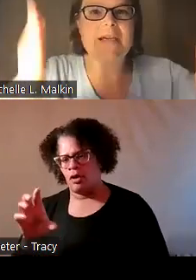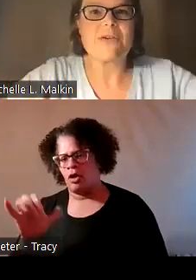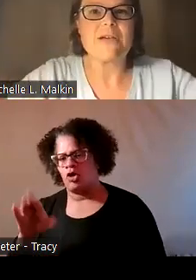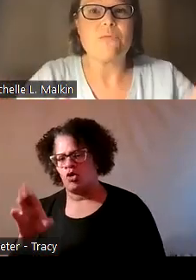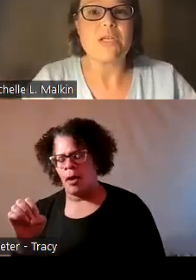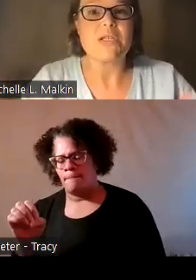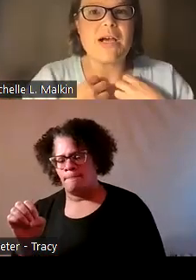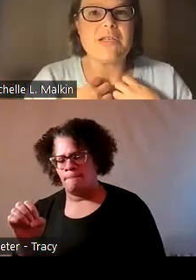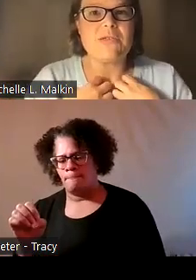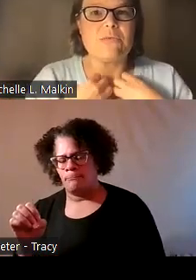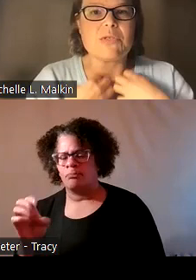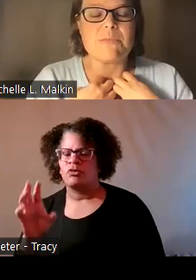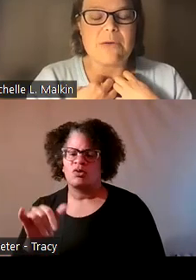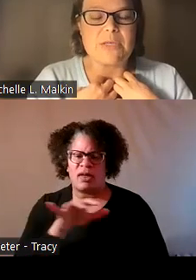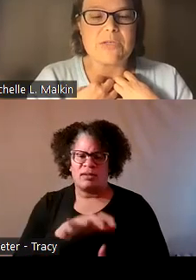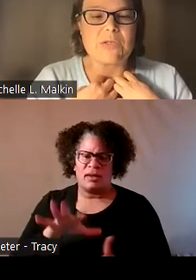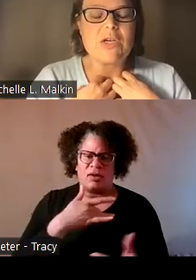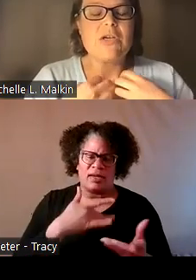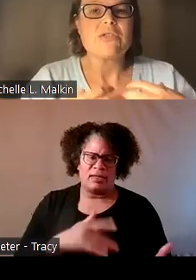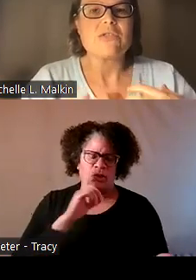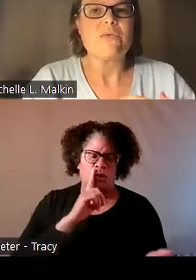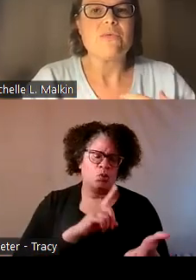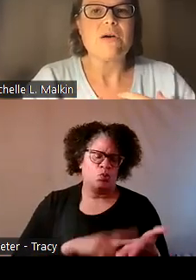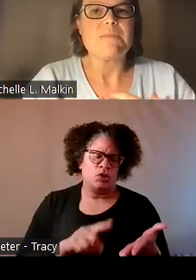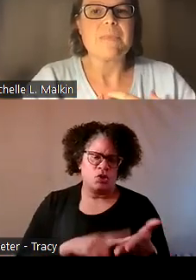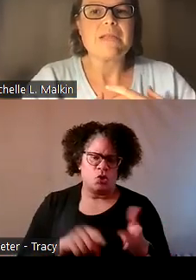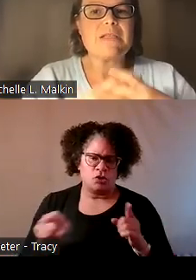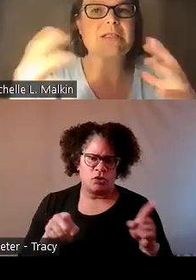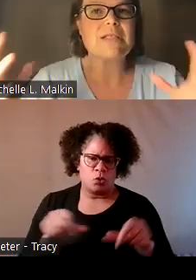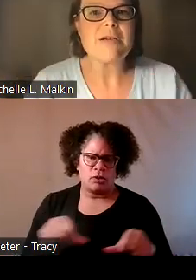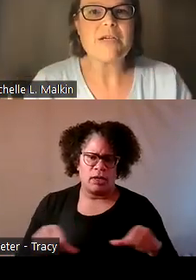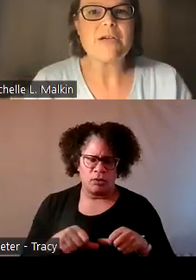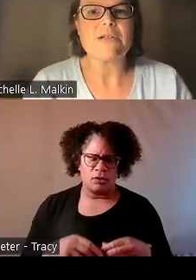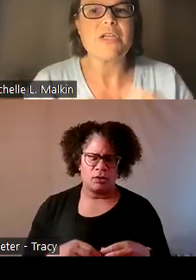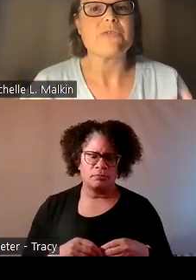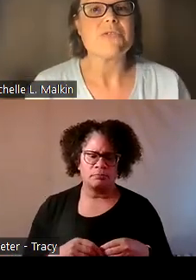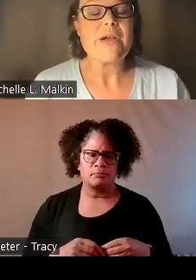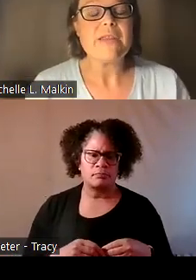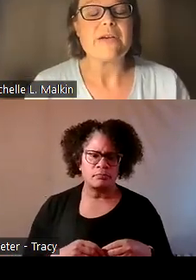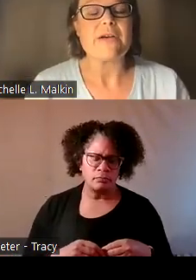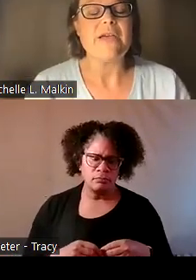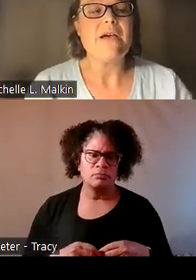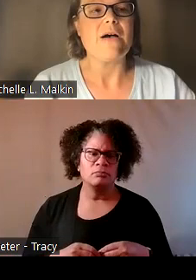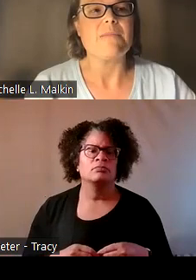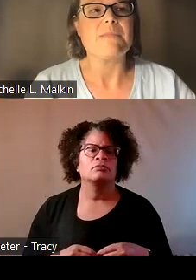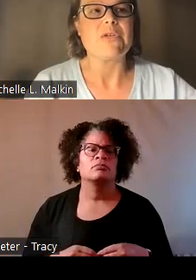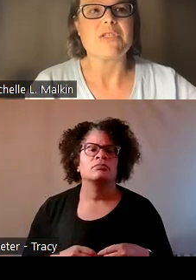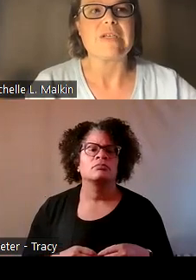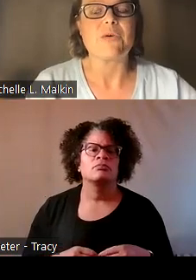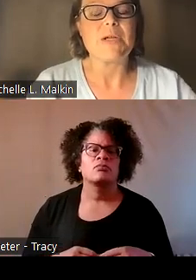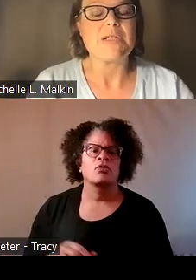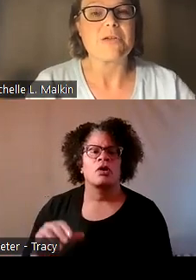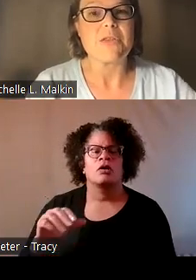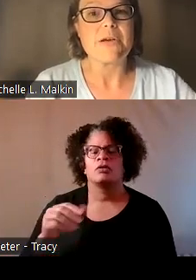is the area of which I do most of my research. So this theory called general strain theory, which